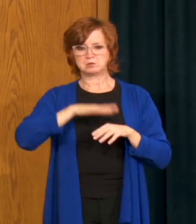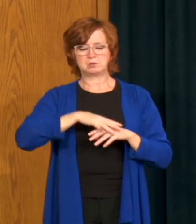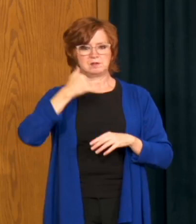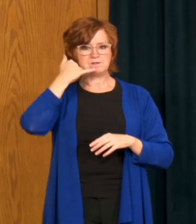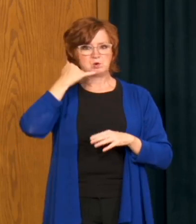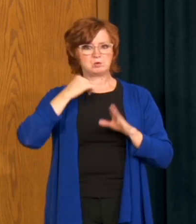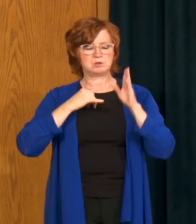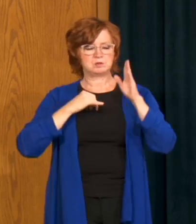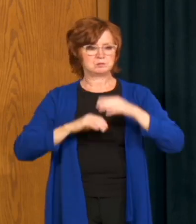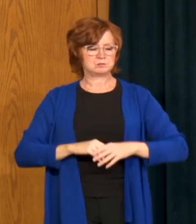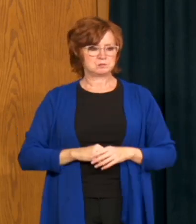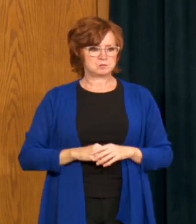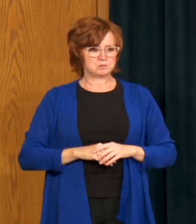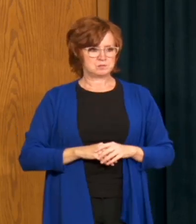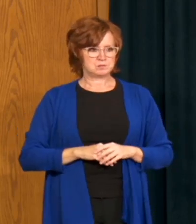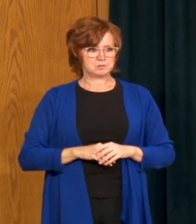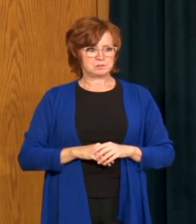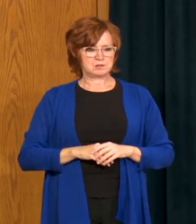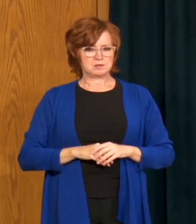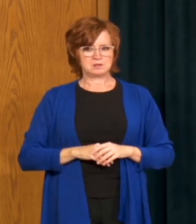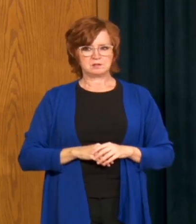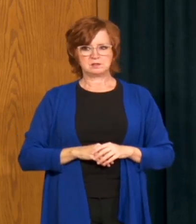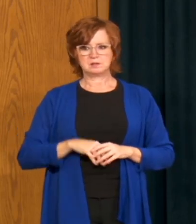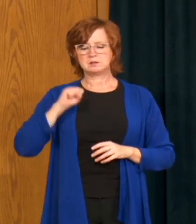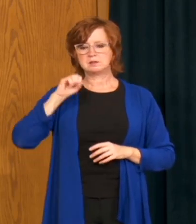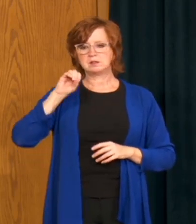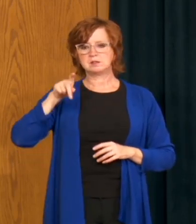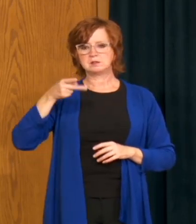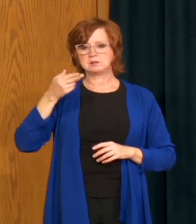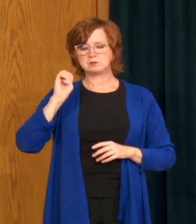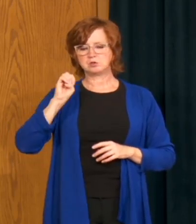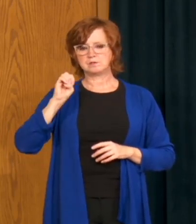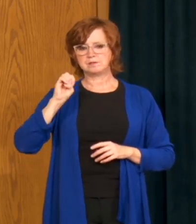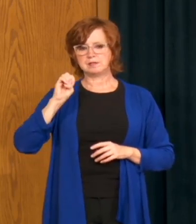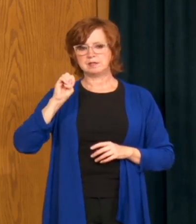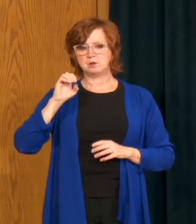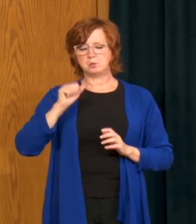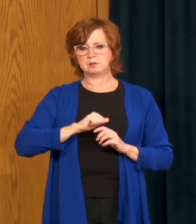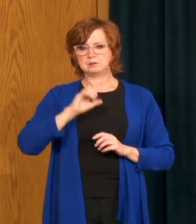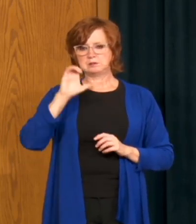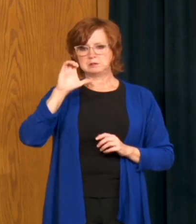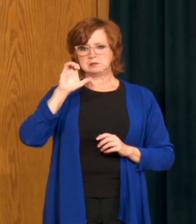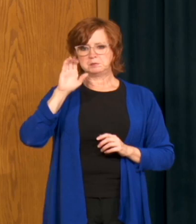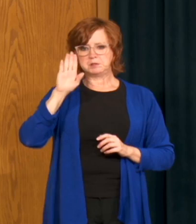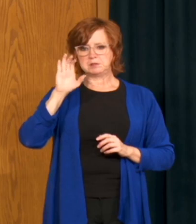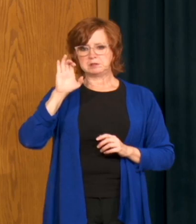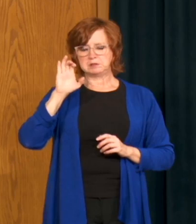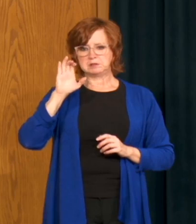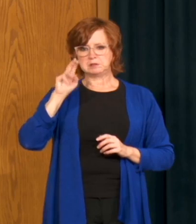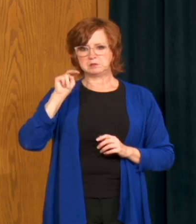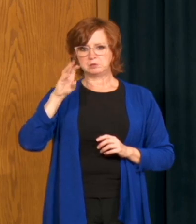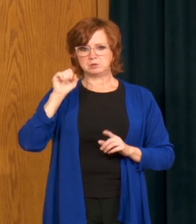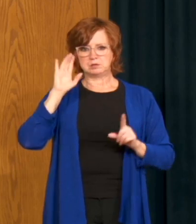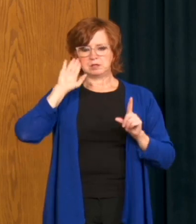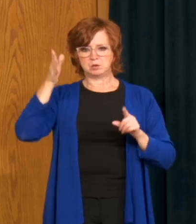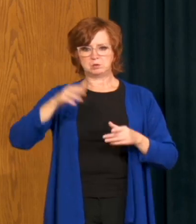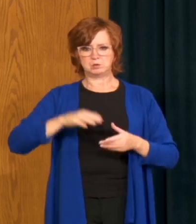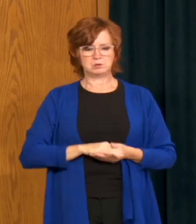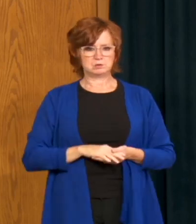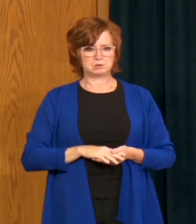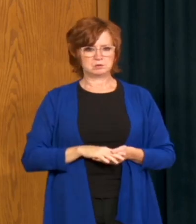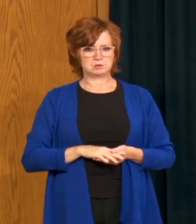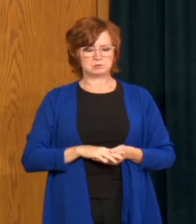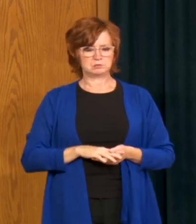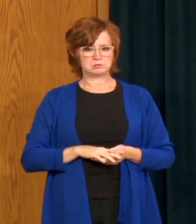line. We have Sophie Chavance with CBC. Yes, hello, hi. I just have